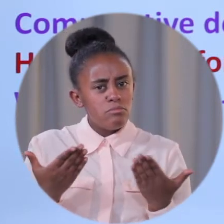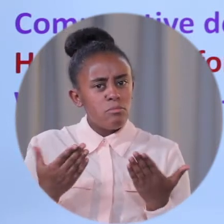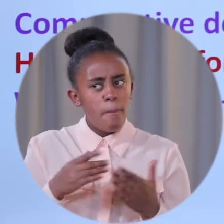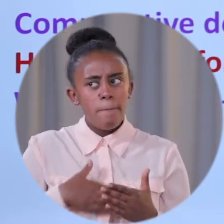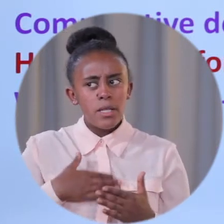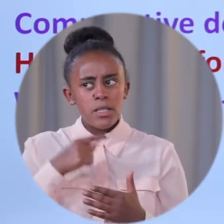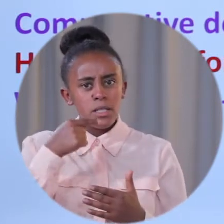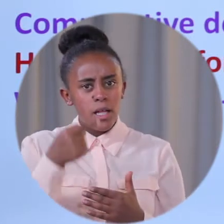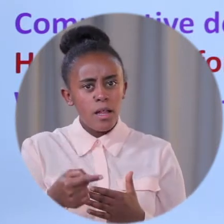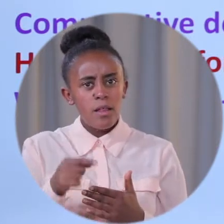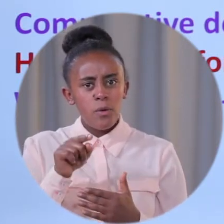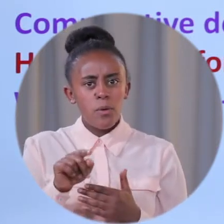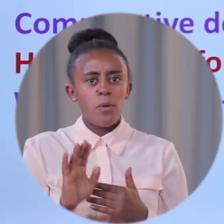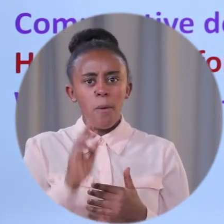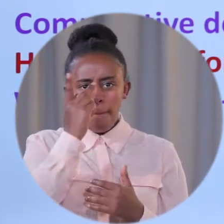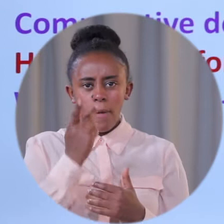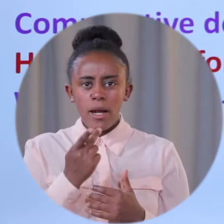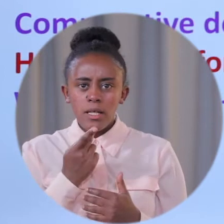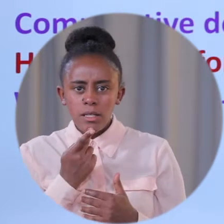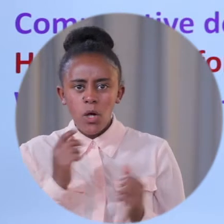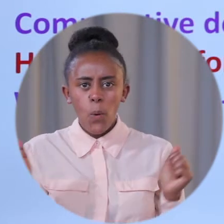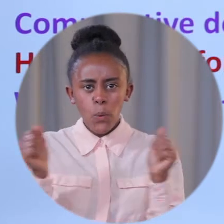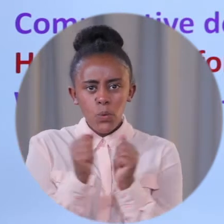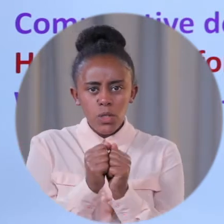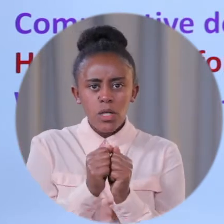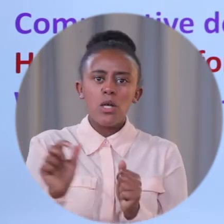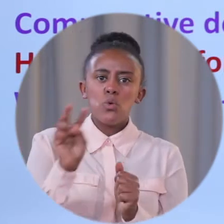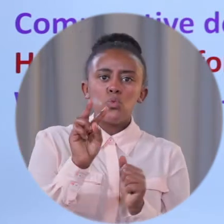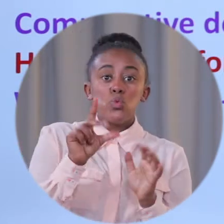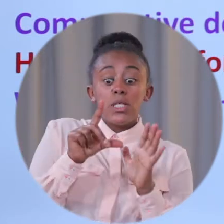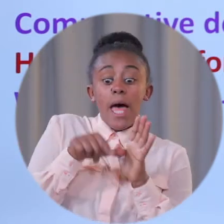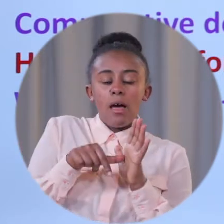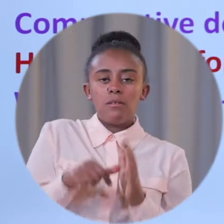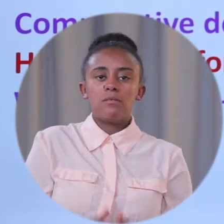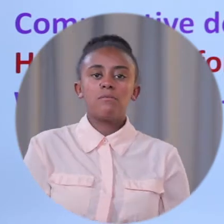tell your parents about these two sentences with 2 seconds.